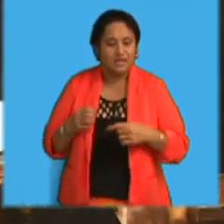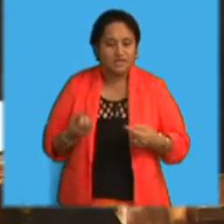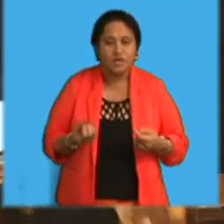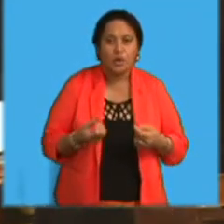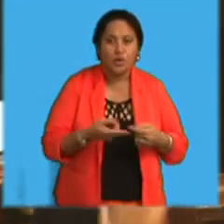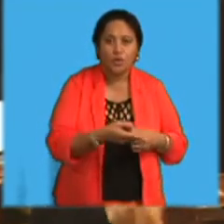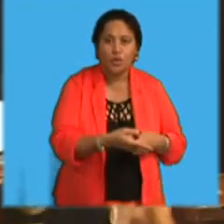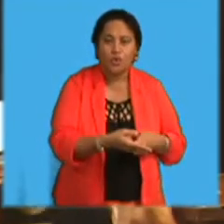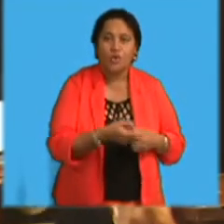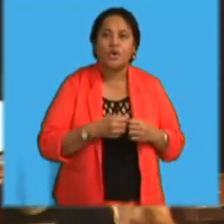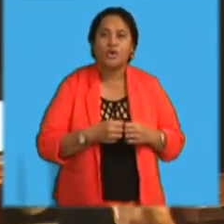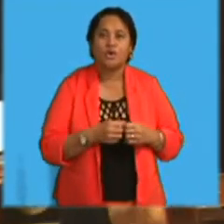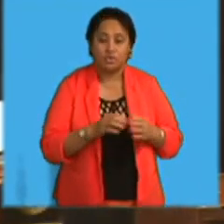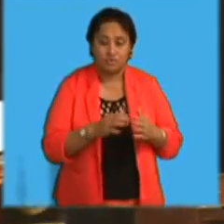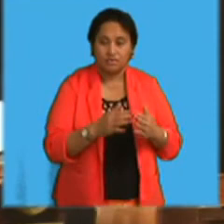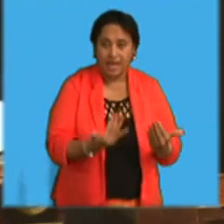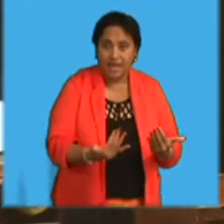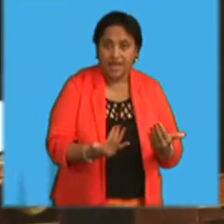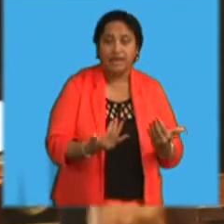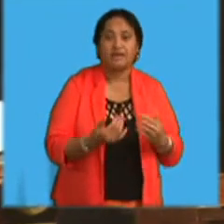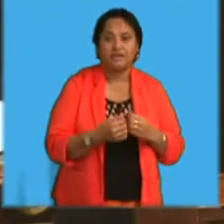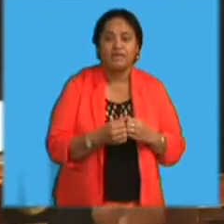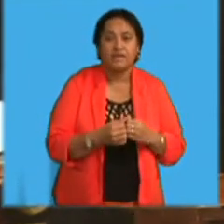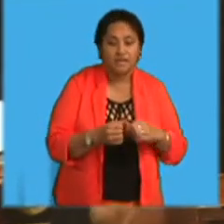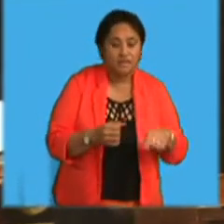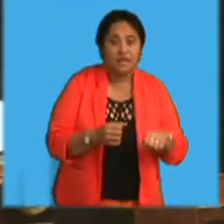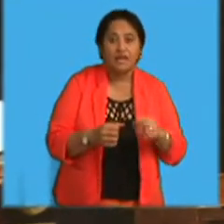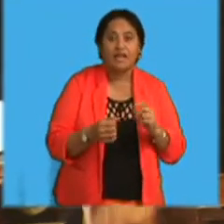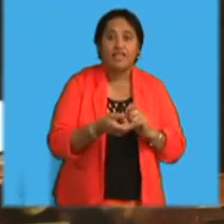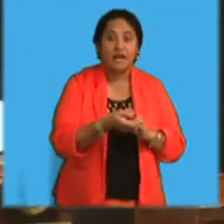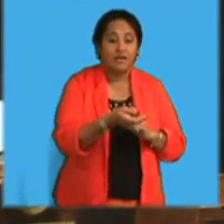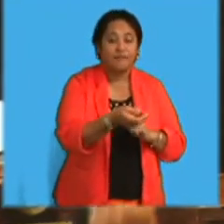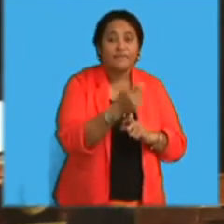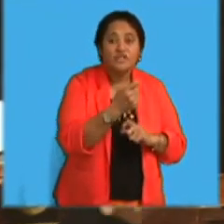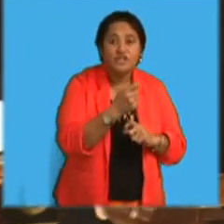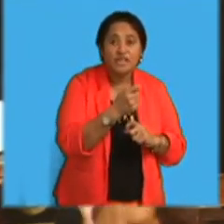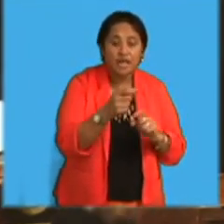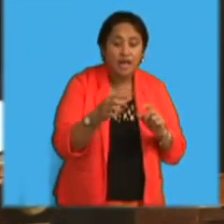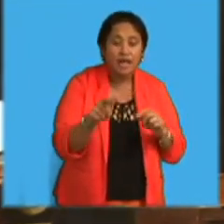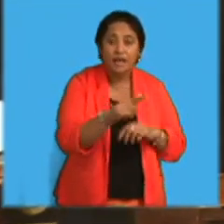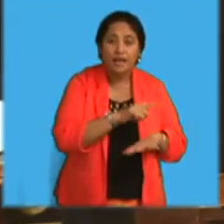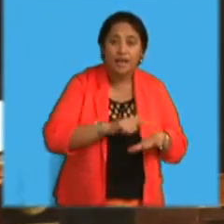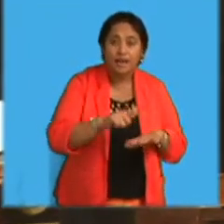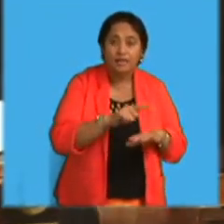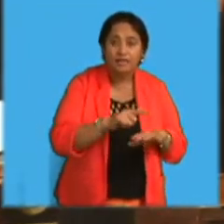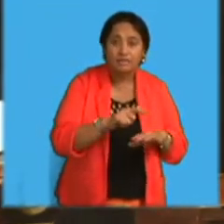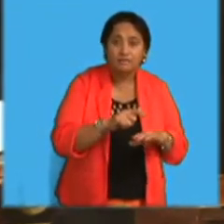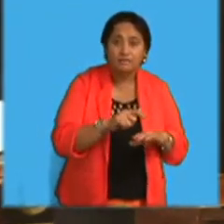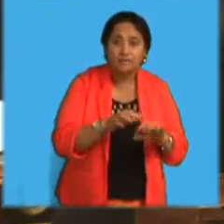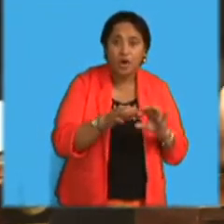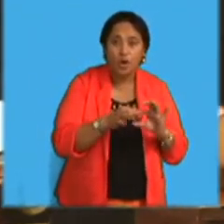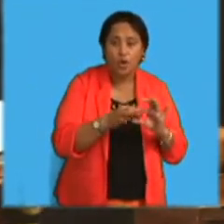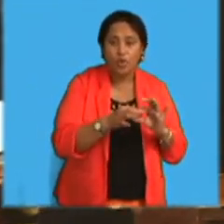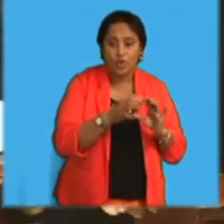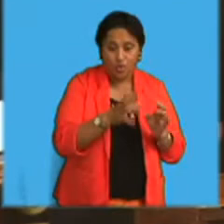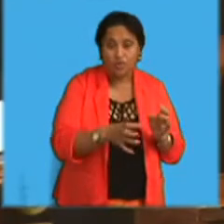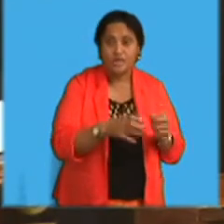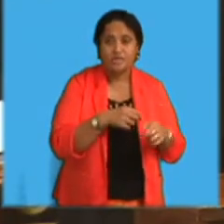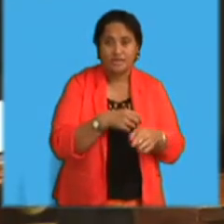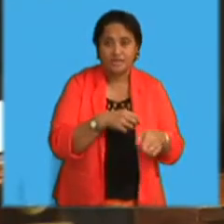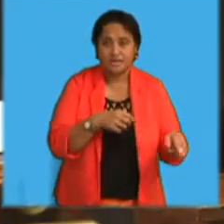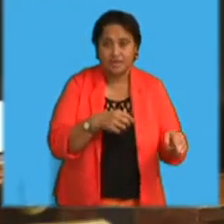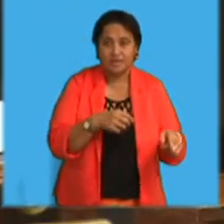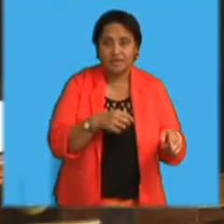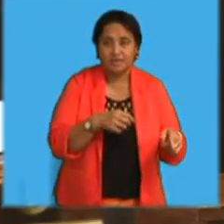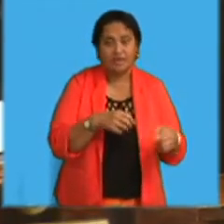TFRO. Unfortunately, the traditional fishing rights owners were left to undertake negotiations on their own with the investors, Madam Speaker.